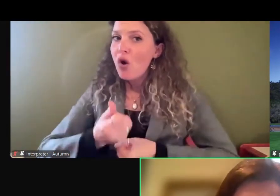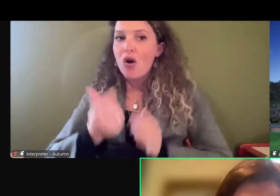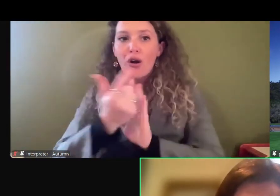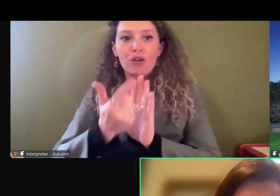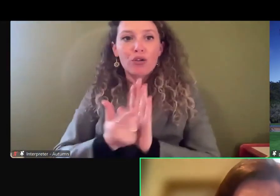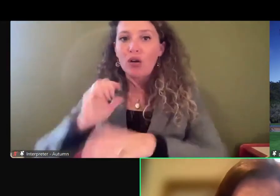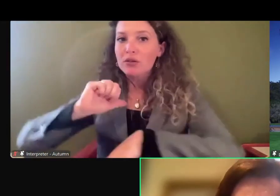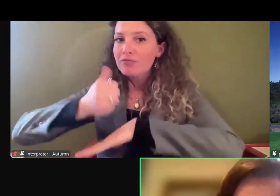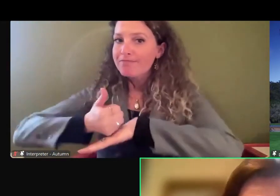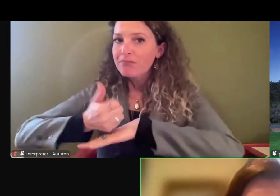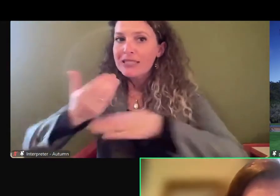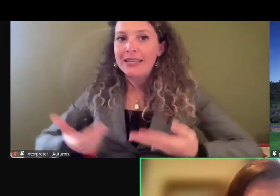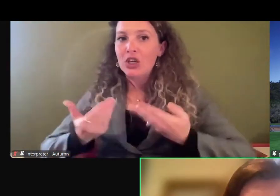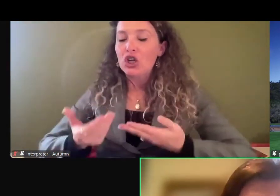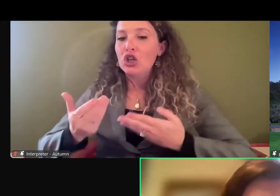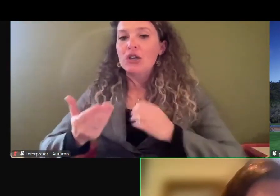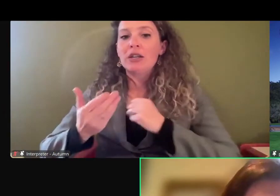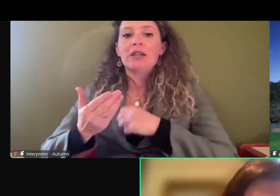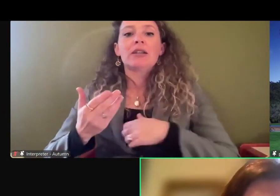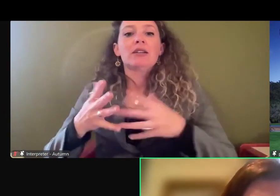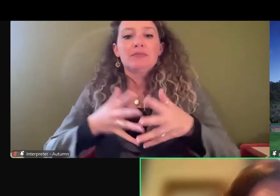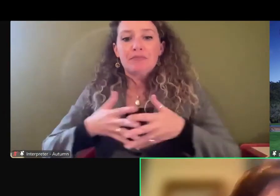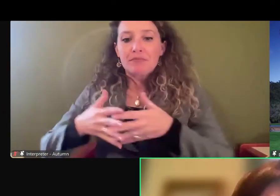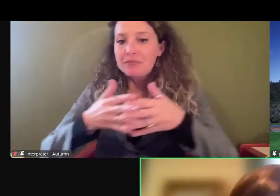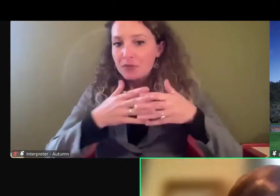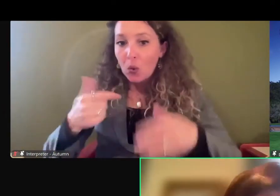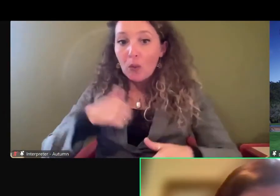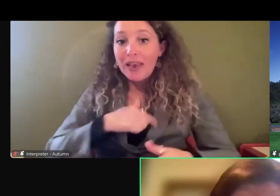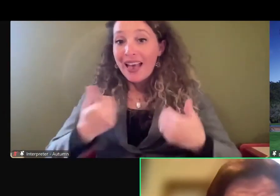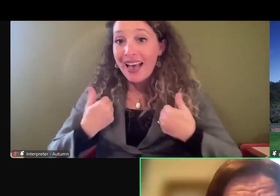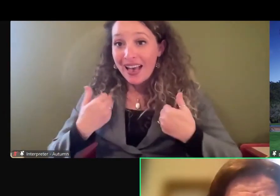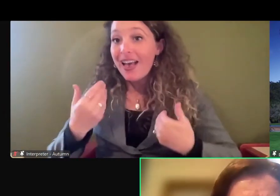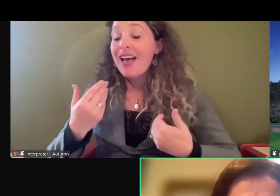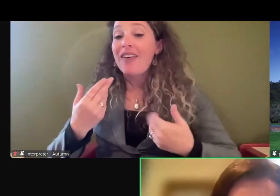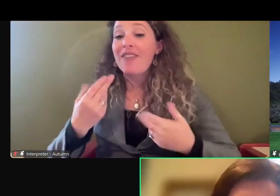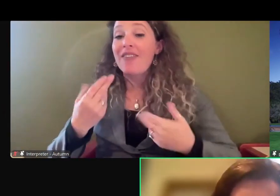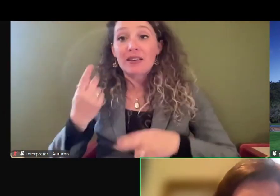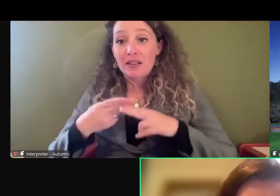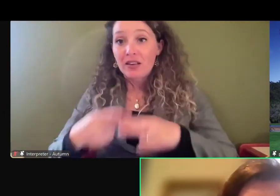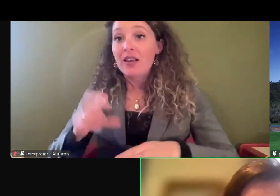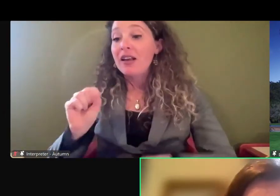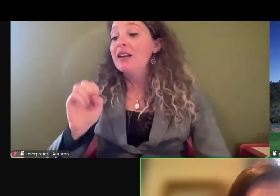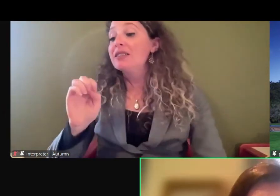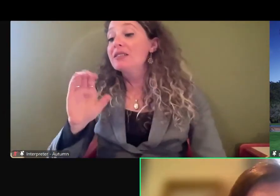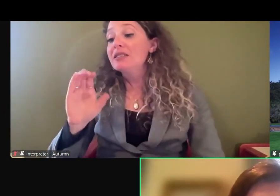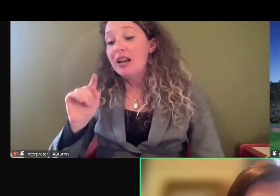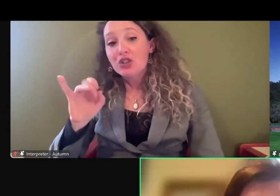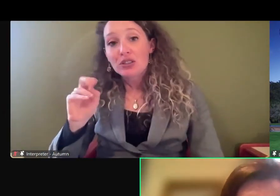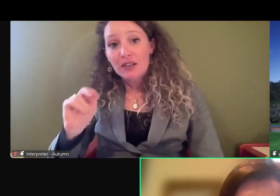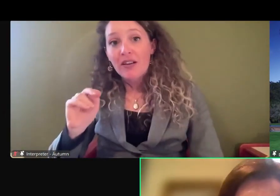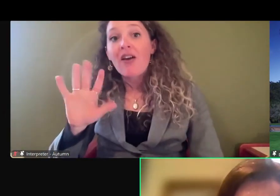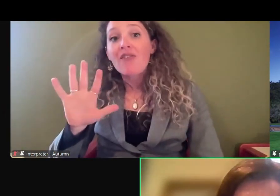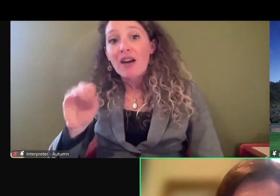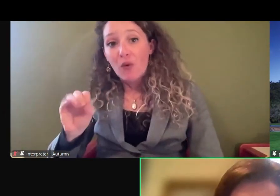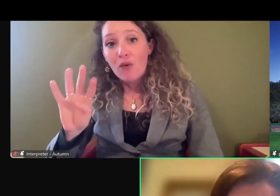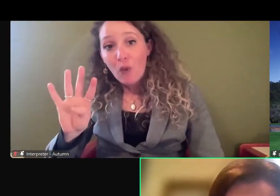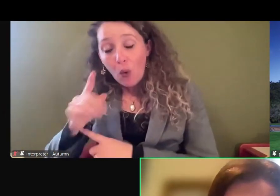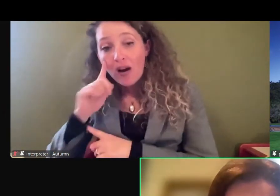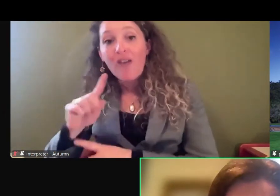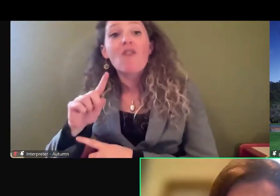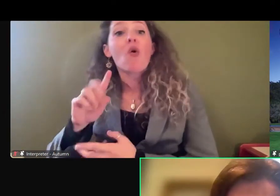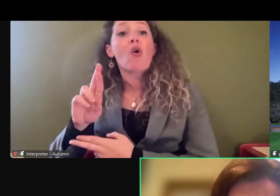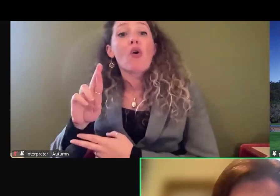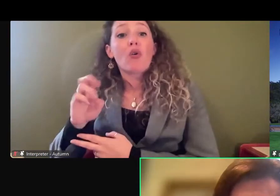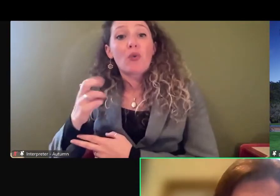this country. We have something called Section 504 of the Rehabilitation Act. We have the Americans